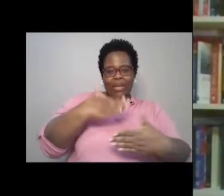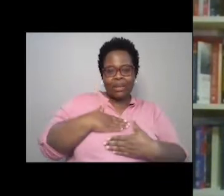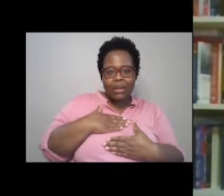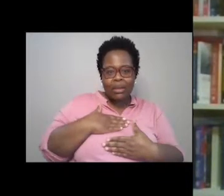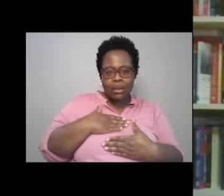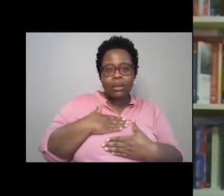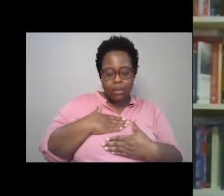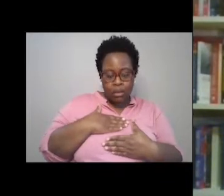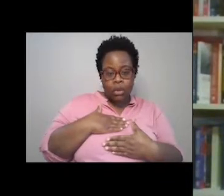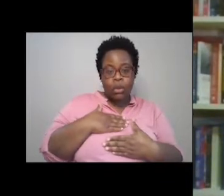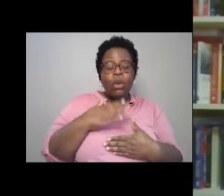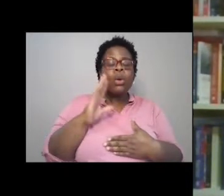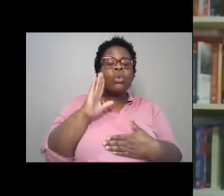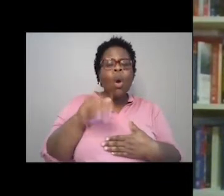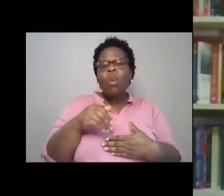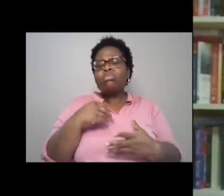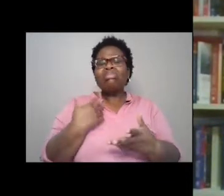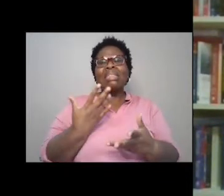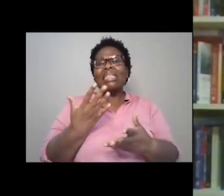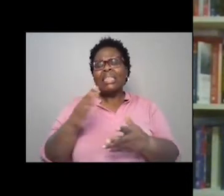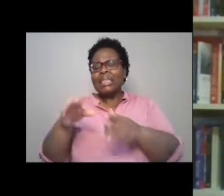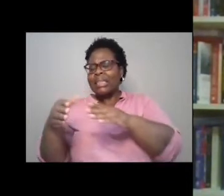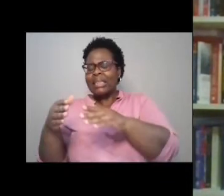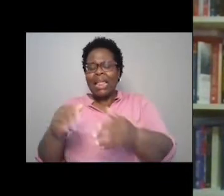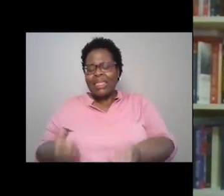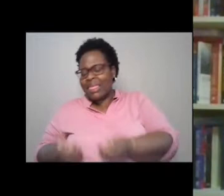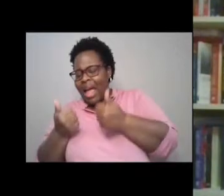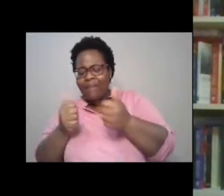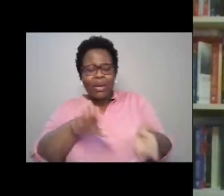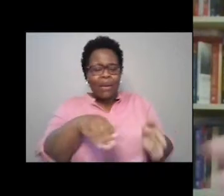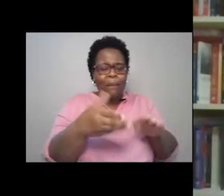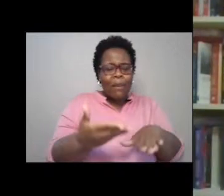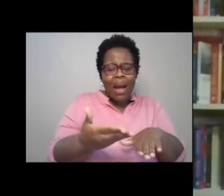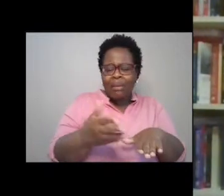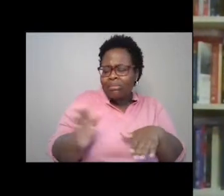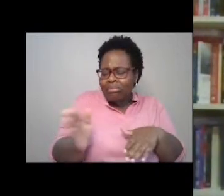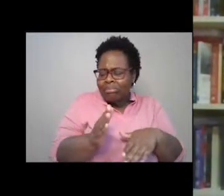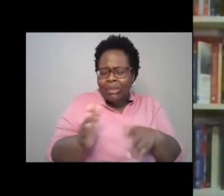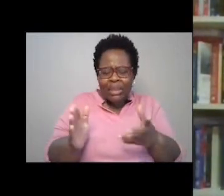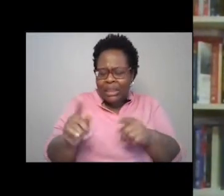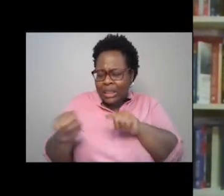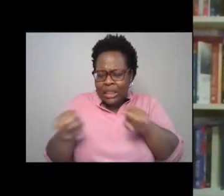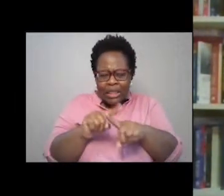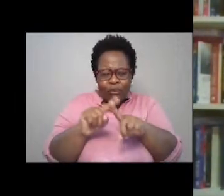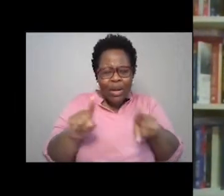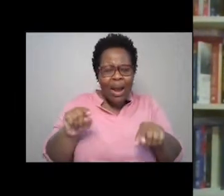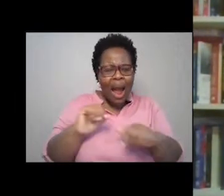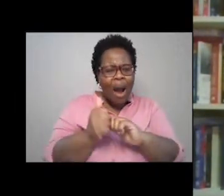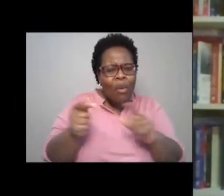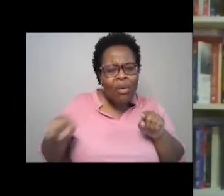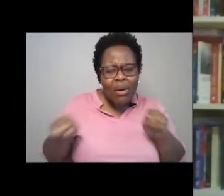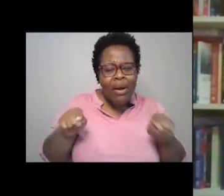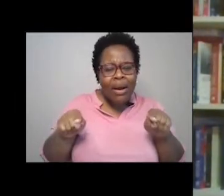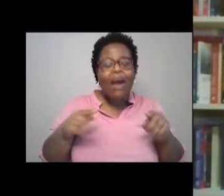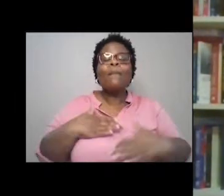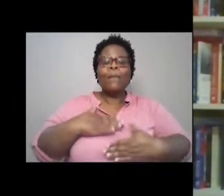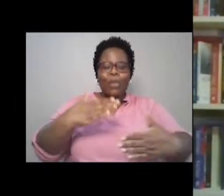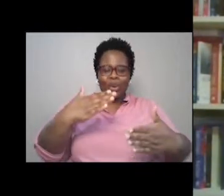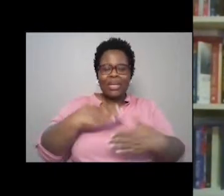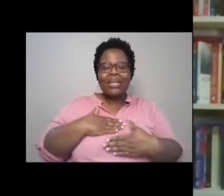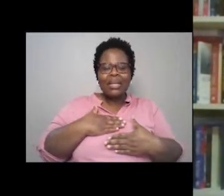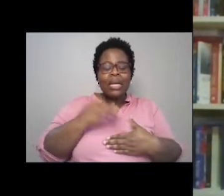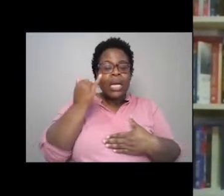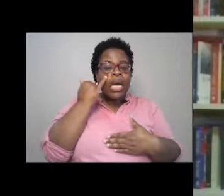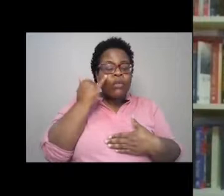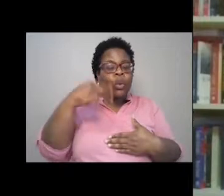exercises. You know, what is the difference in a certain way between life and death? And in many ways, it's the breath. And so, if we can